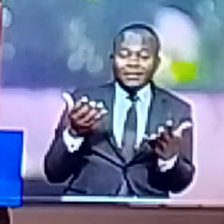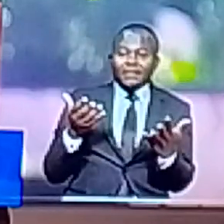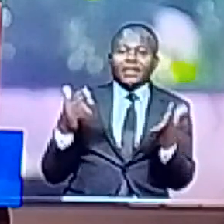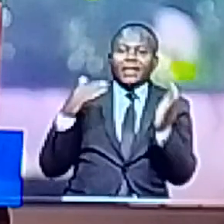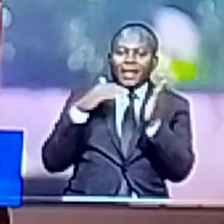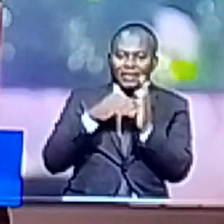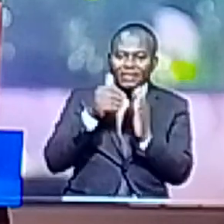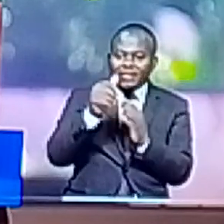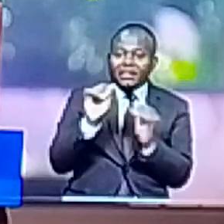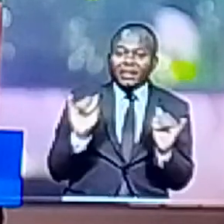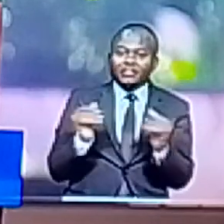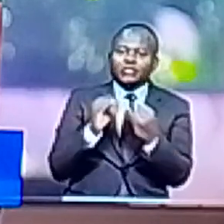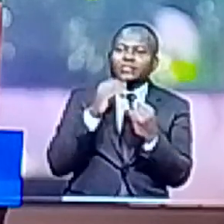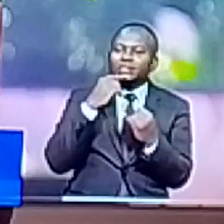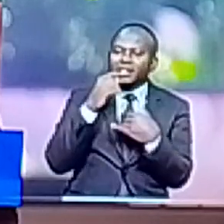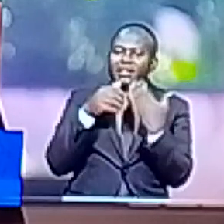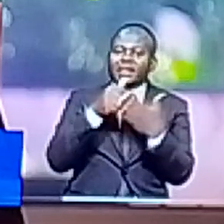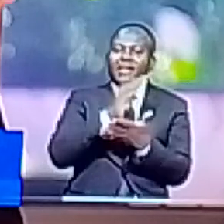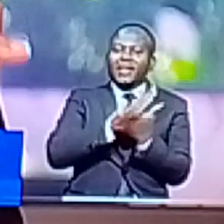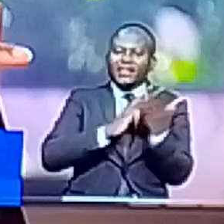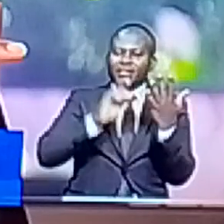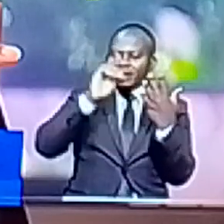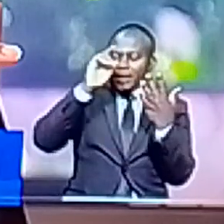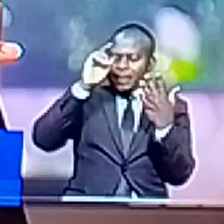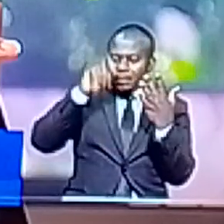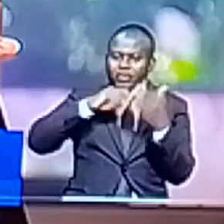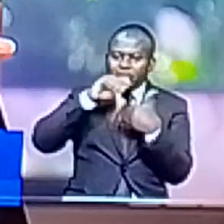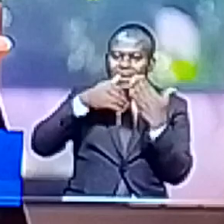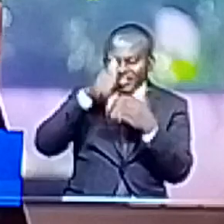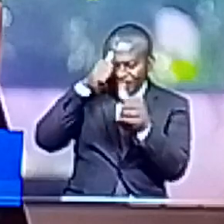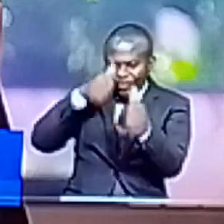And then they are trying to say everybody must follow that.